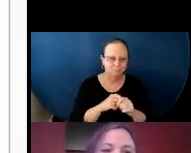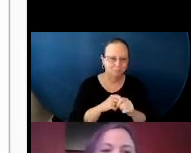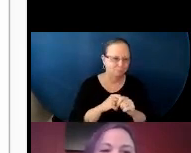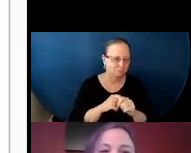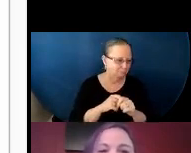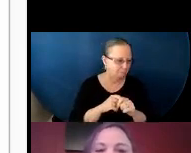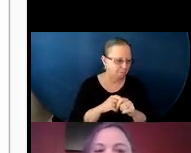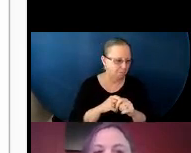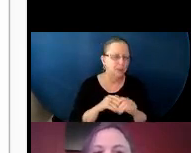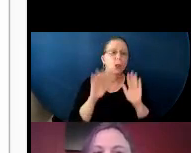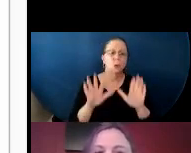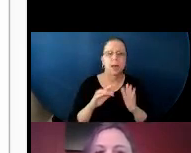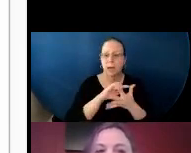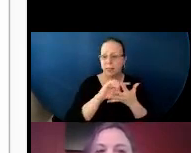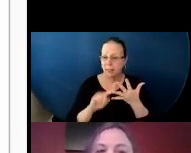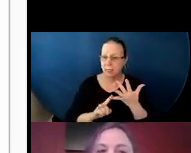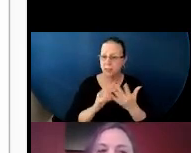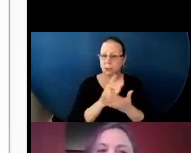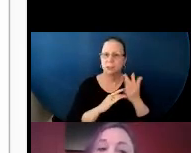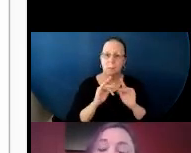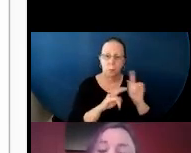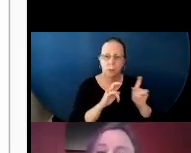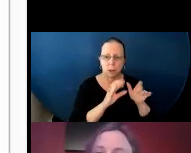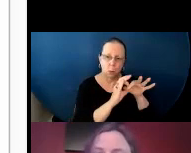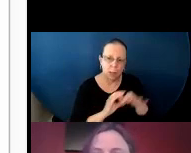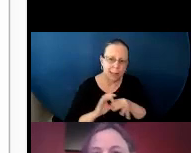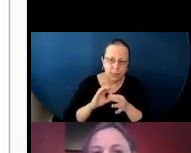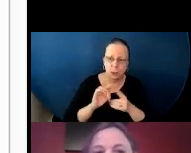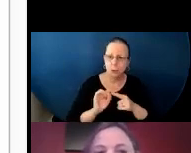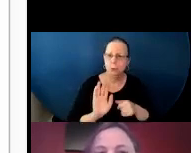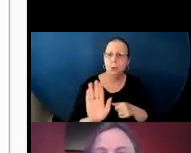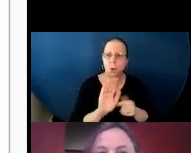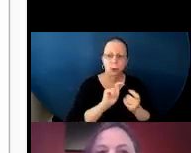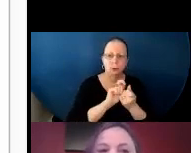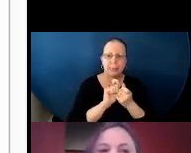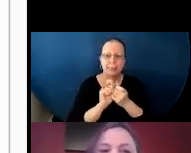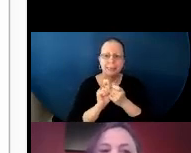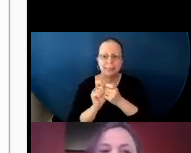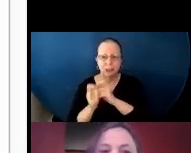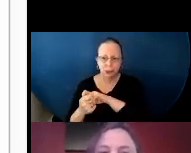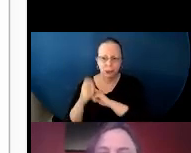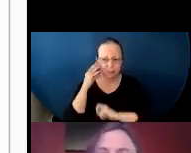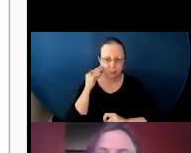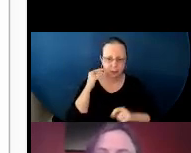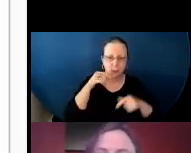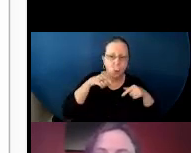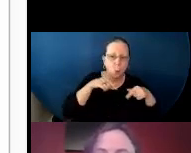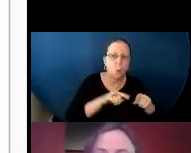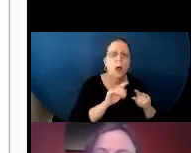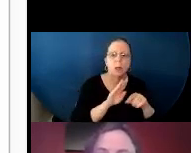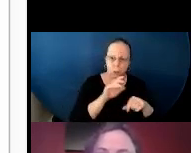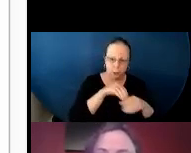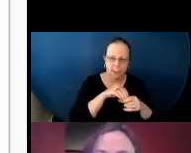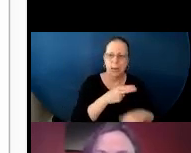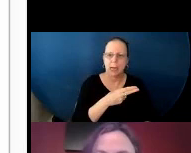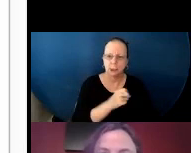Great, and these are some questions related to your transition experience while you were in high school. So I think we'll start